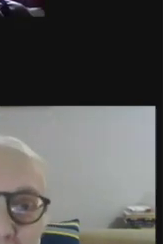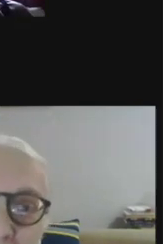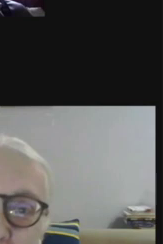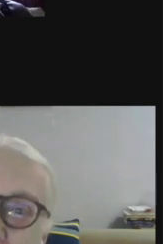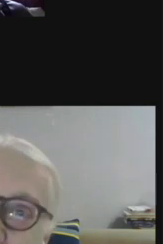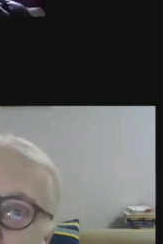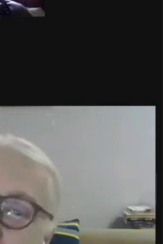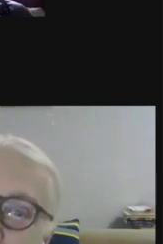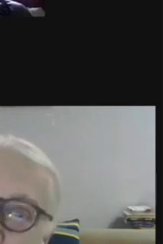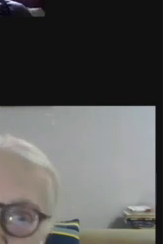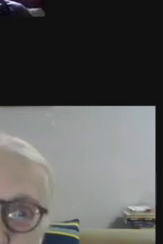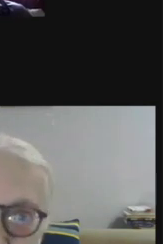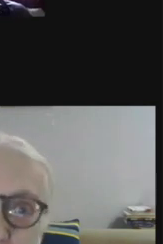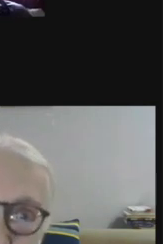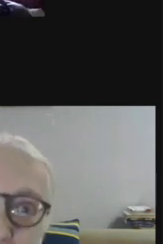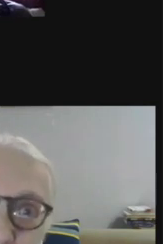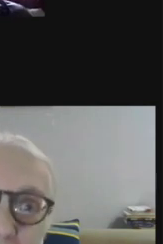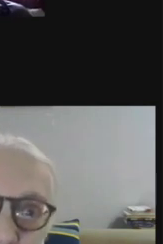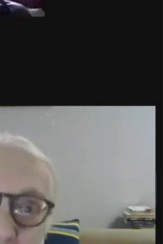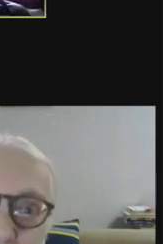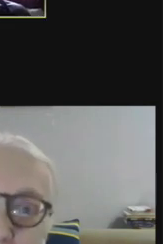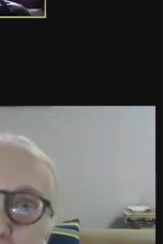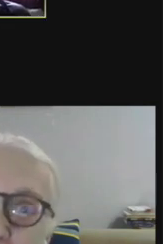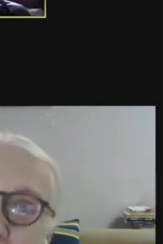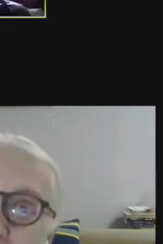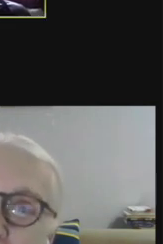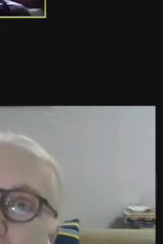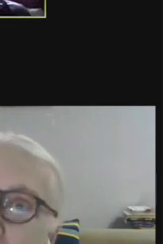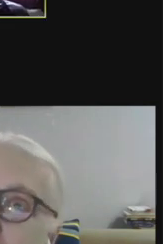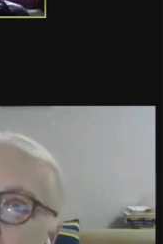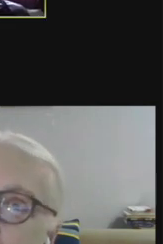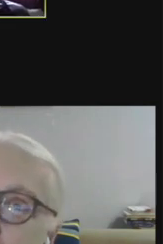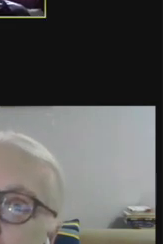really enjoyed that presentation. So now I have a couple places to look forward to. Yes.